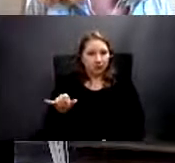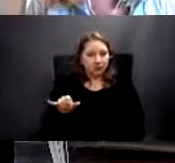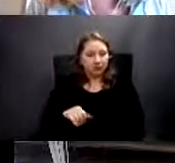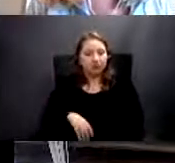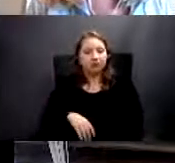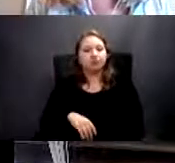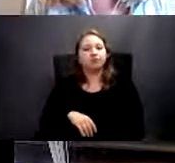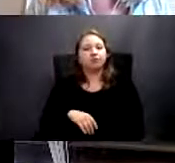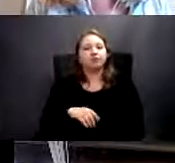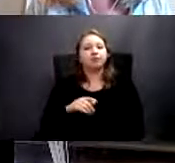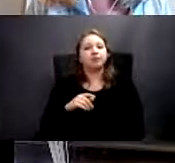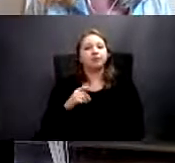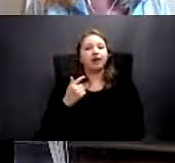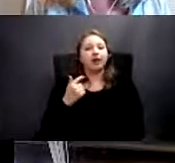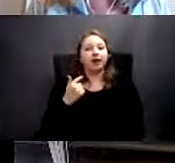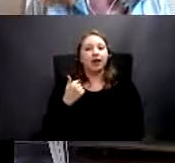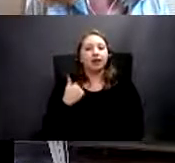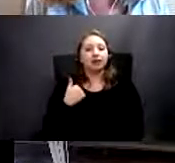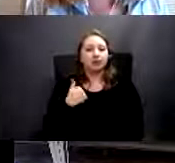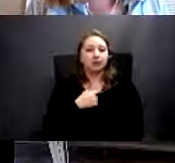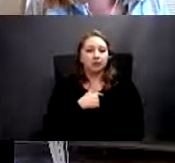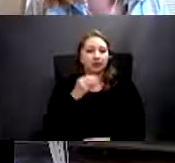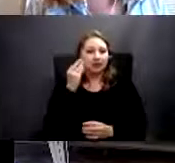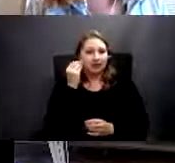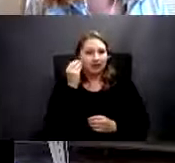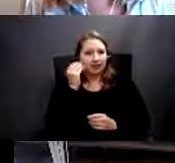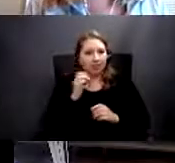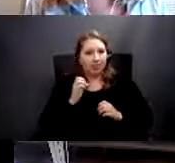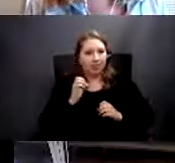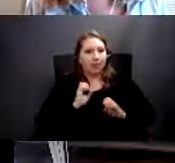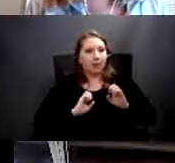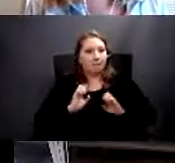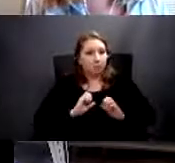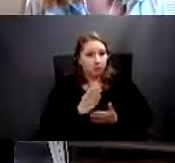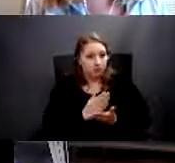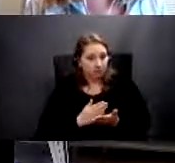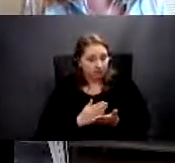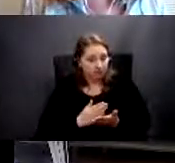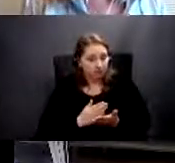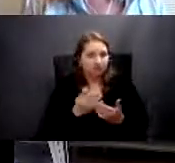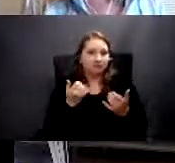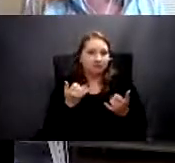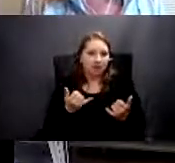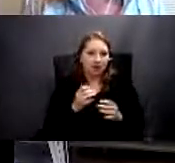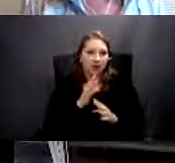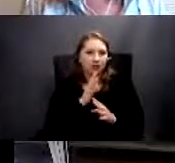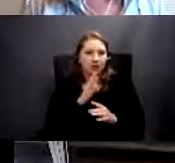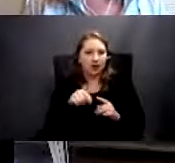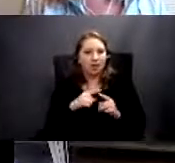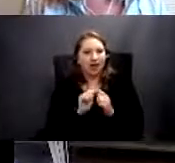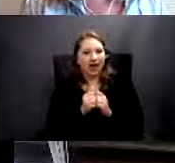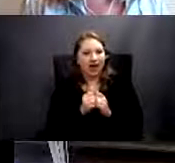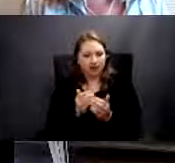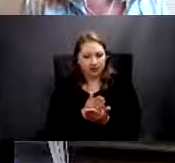as we look at the emotional piece, I'm going to talk more about how to navigate